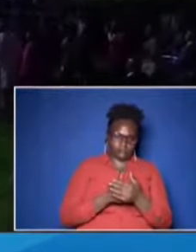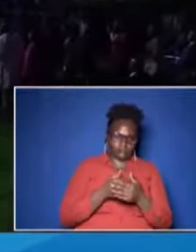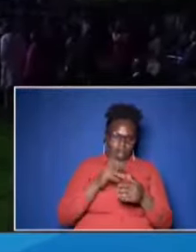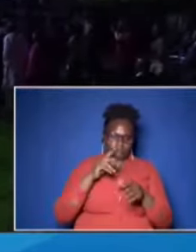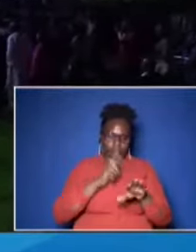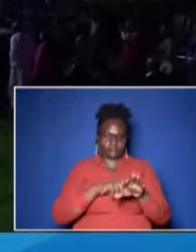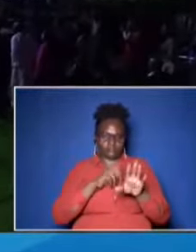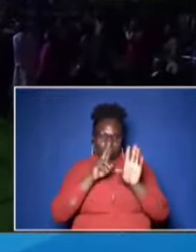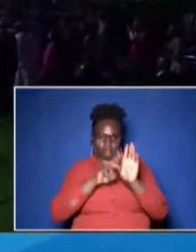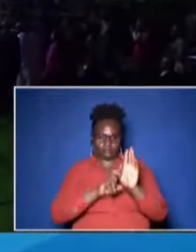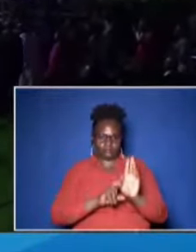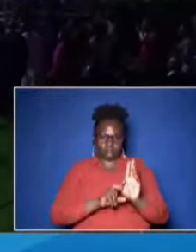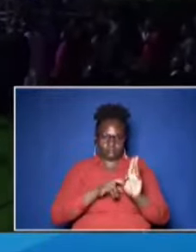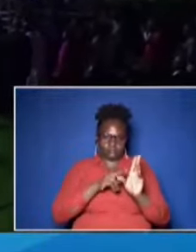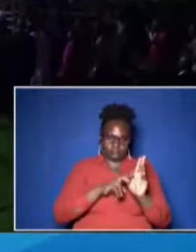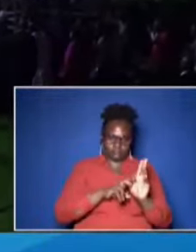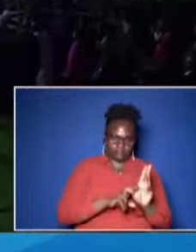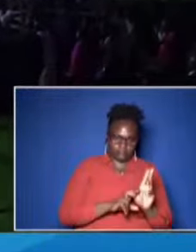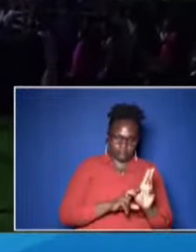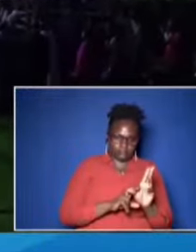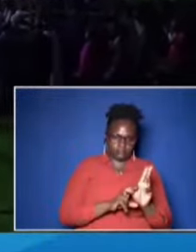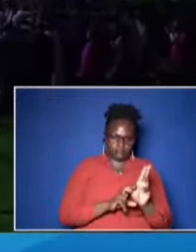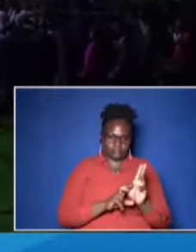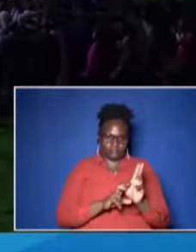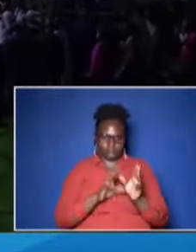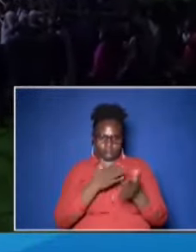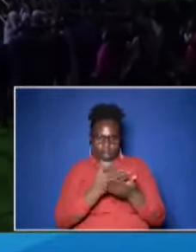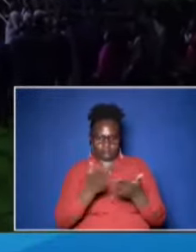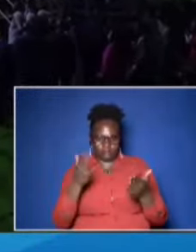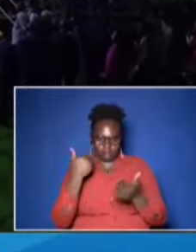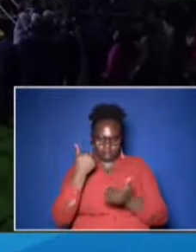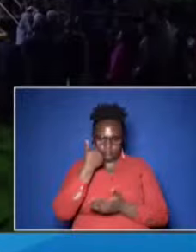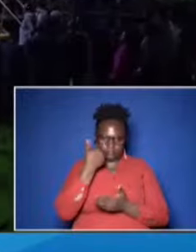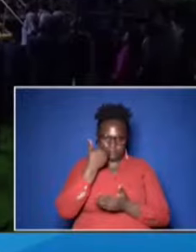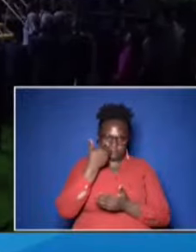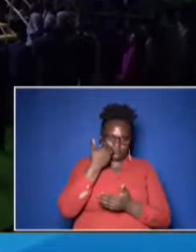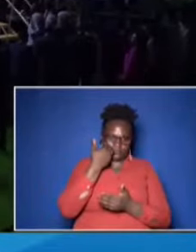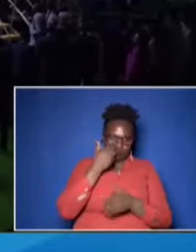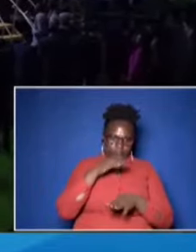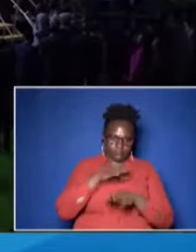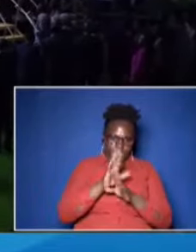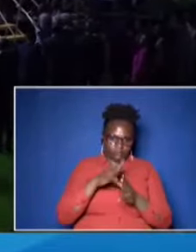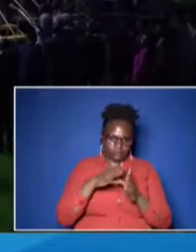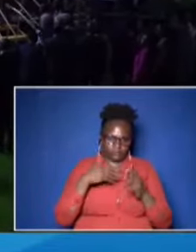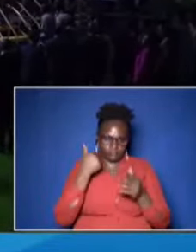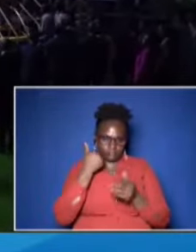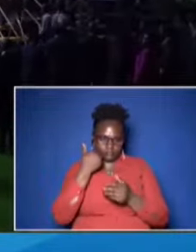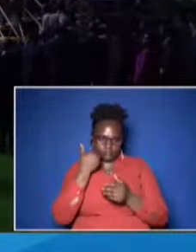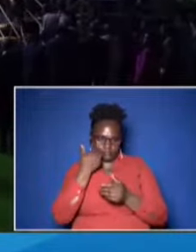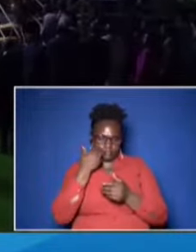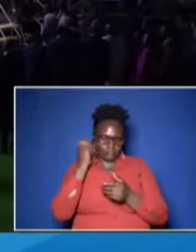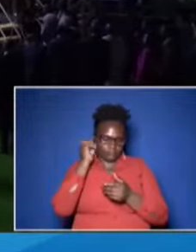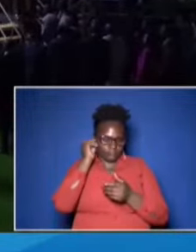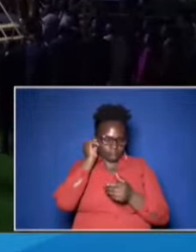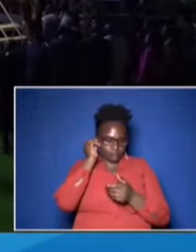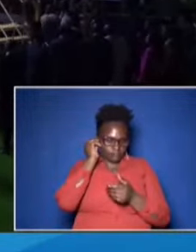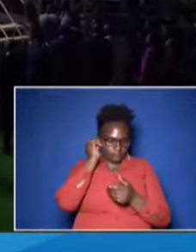in Throne those of you who are sick place your hand on your disease right